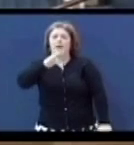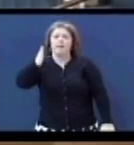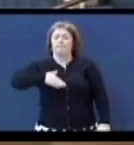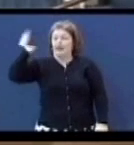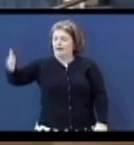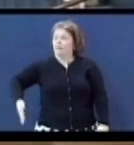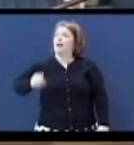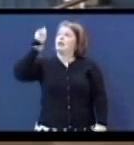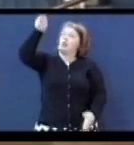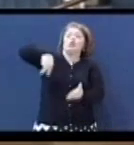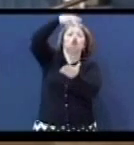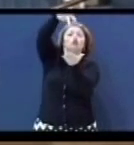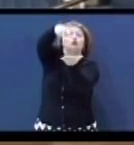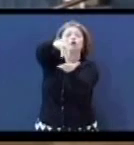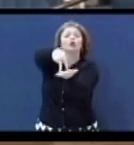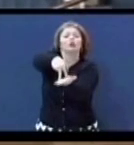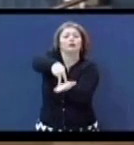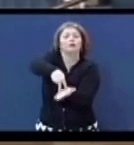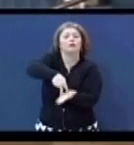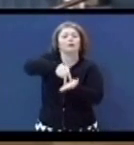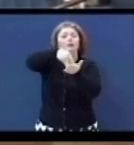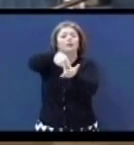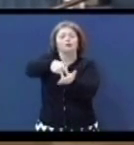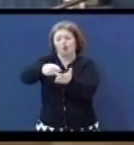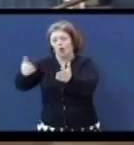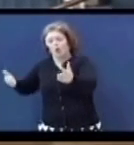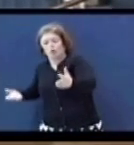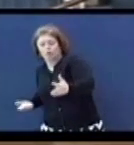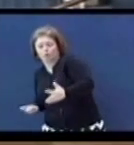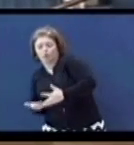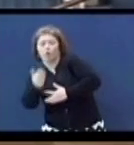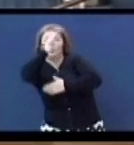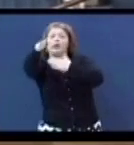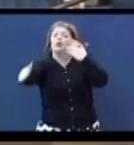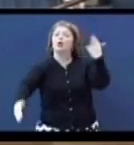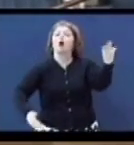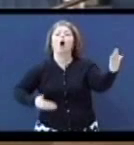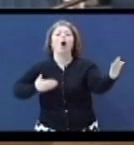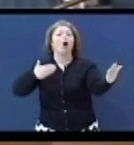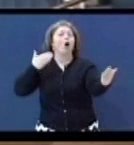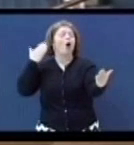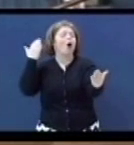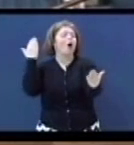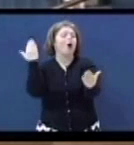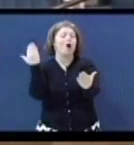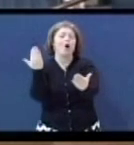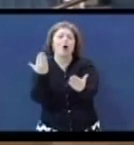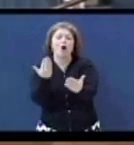he's always stood. Through it